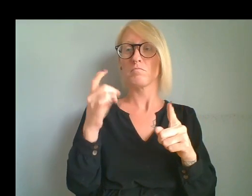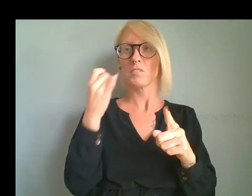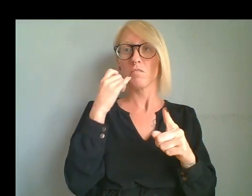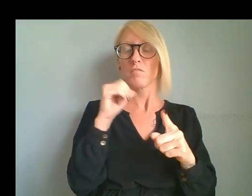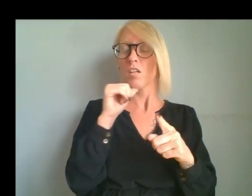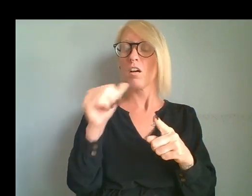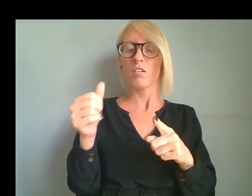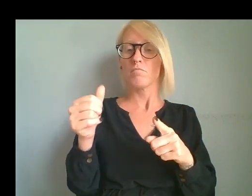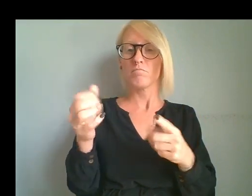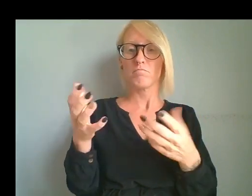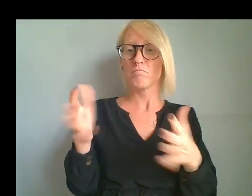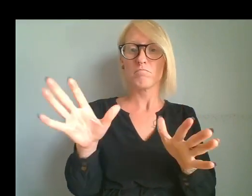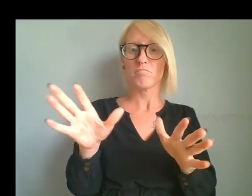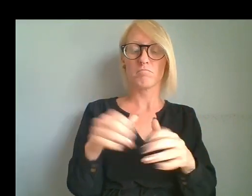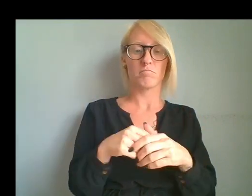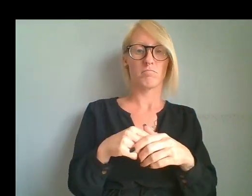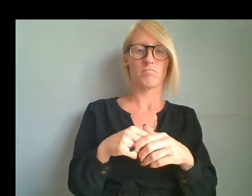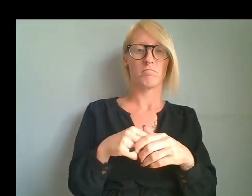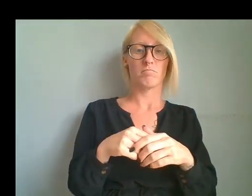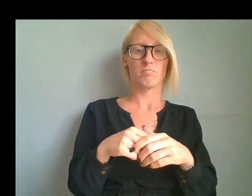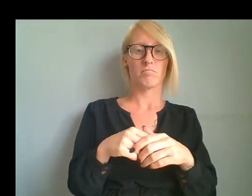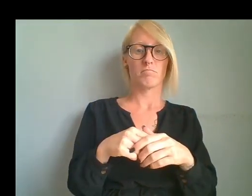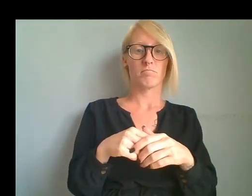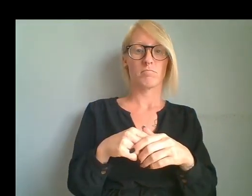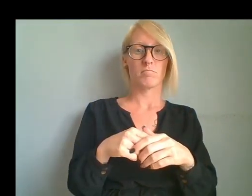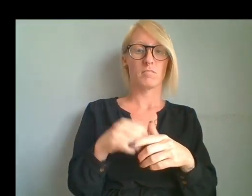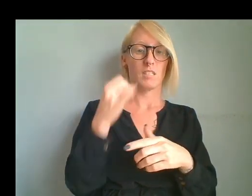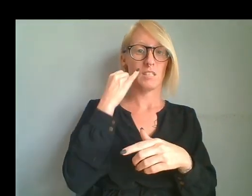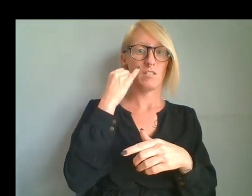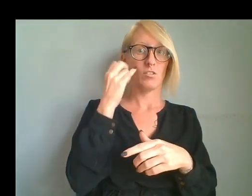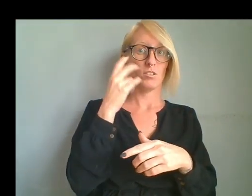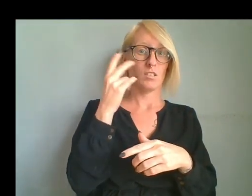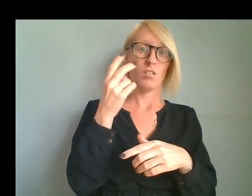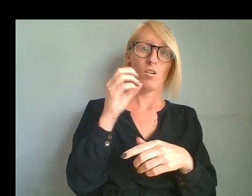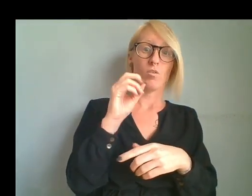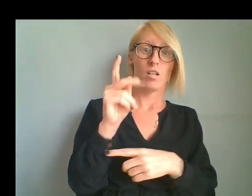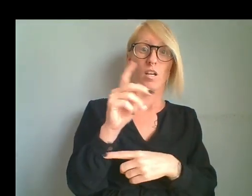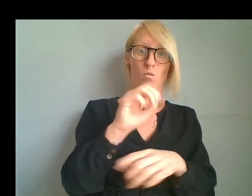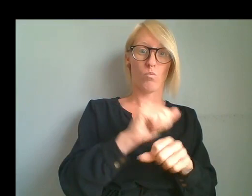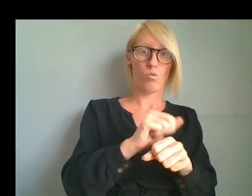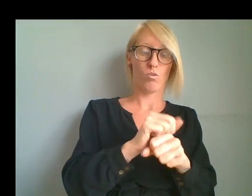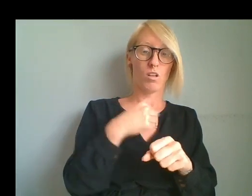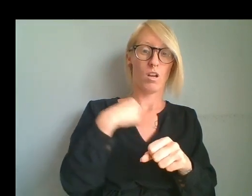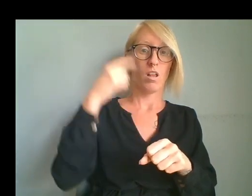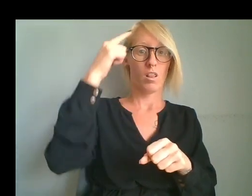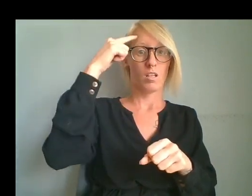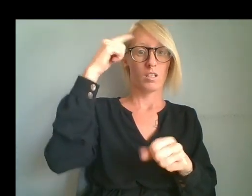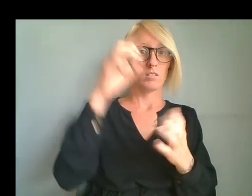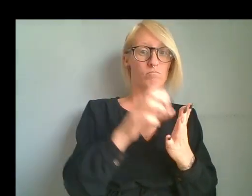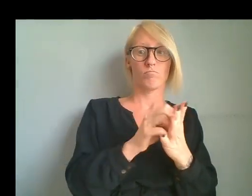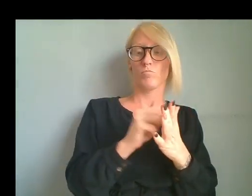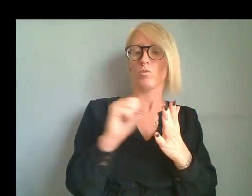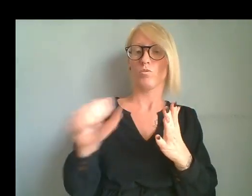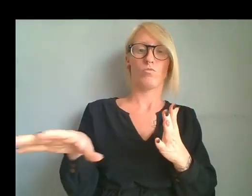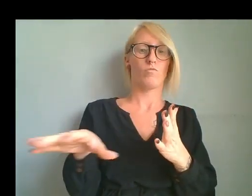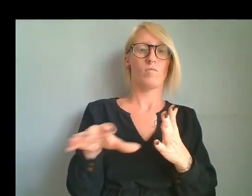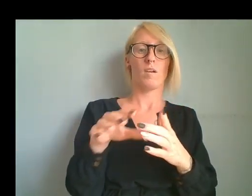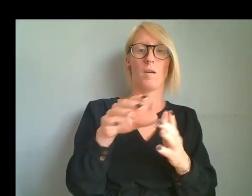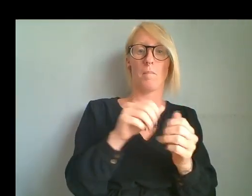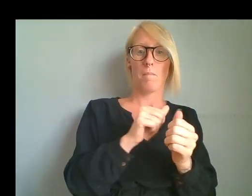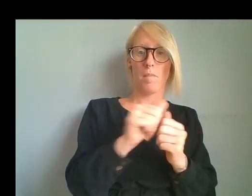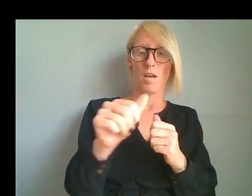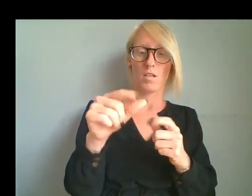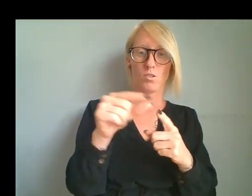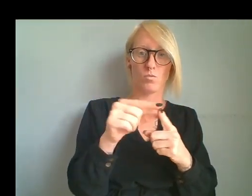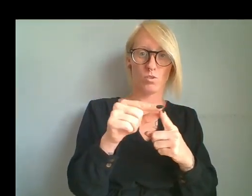talk about. And then once we saw, okay, yeah, I think this is going to work for us, then we took off the password so anyone could go to the